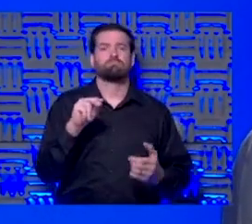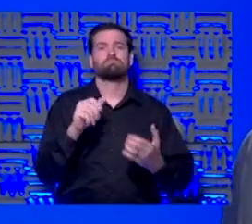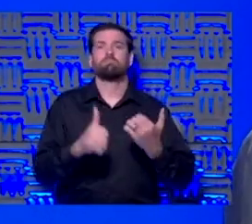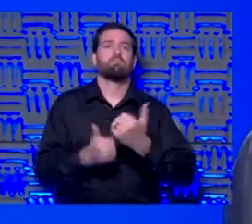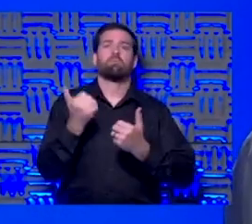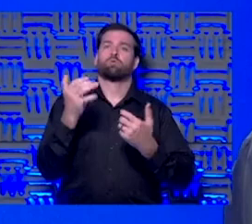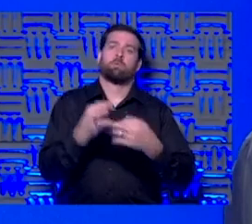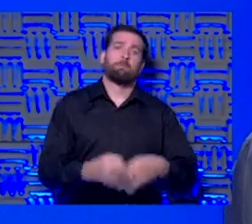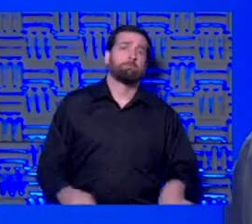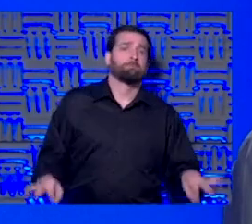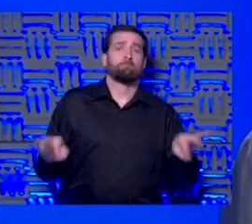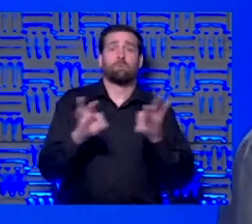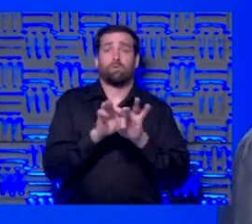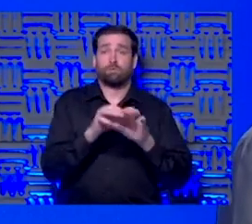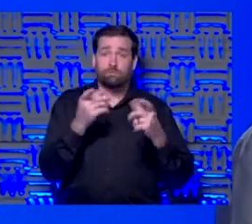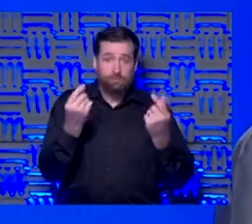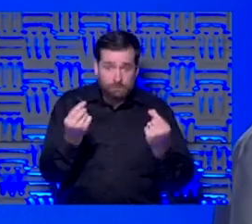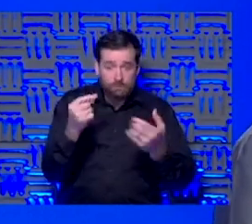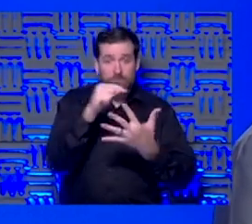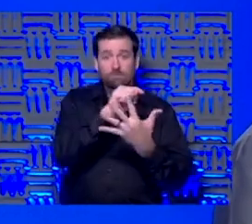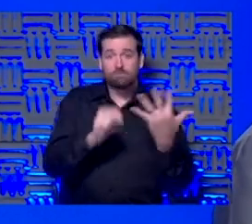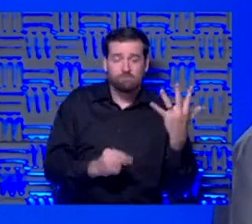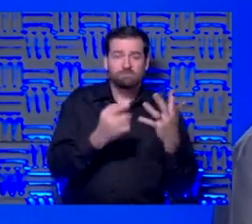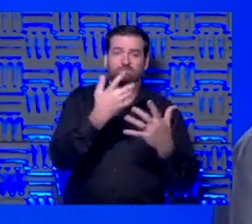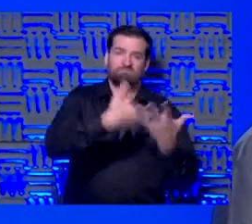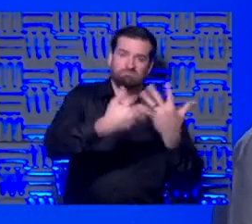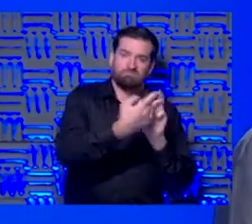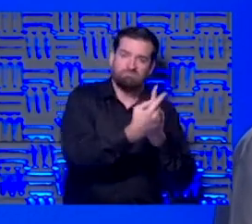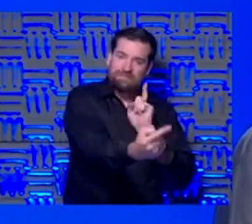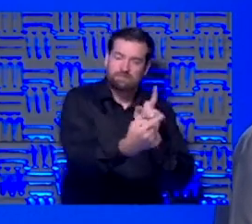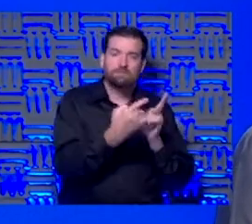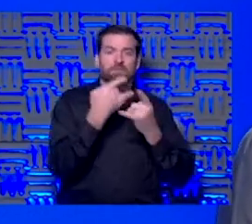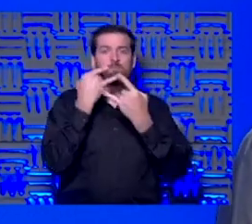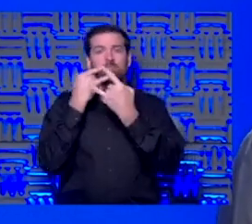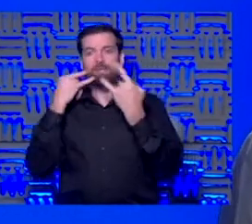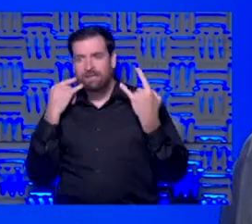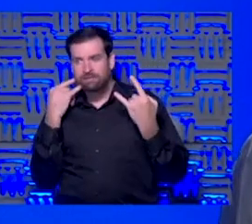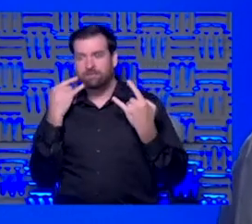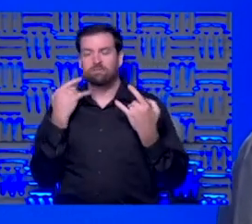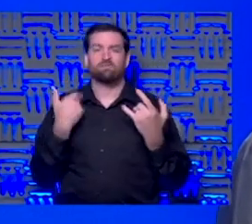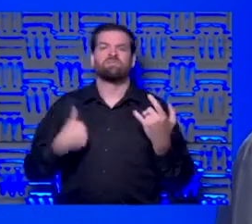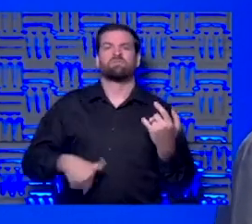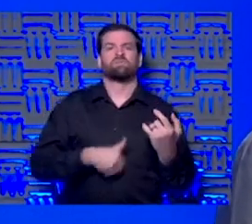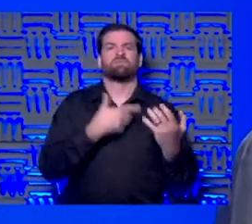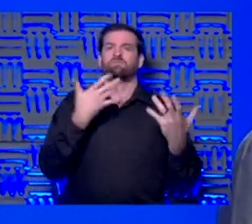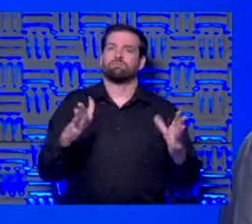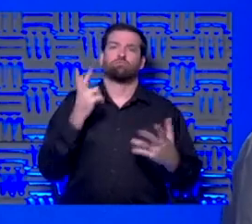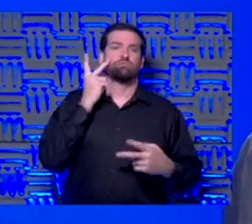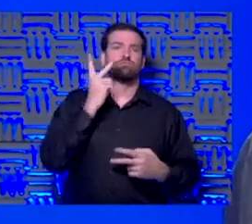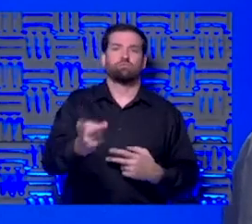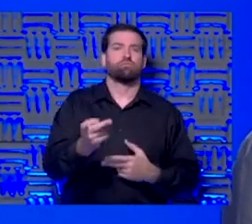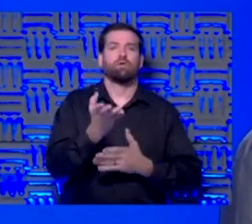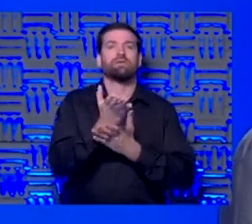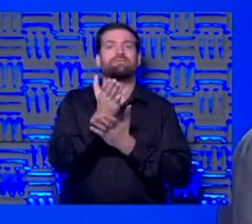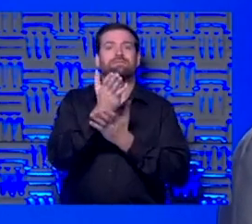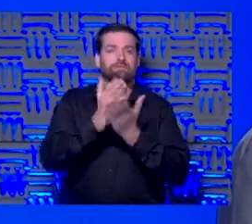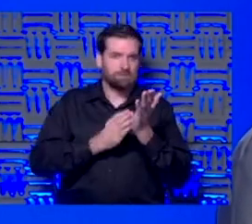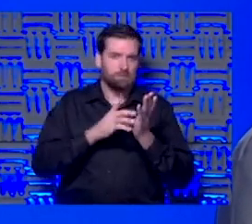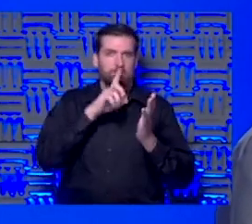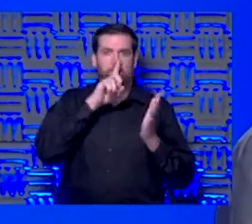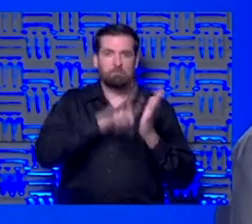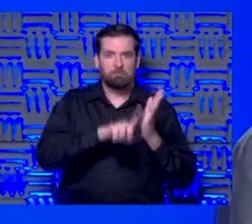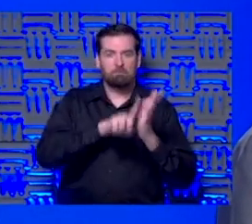important things that will work is the distancing, the mask if possible. We saw that from some of the